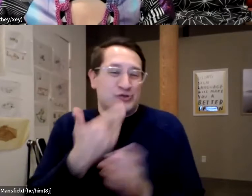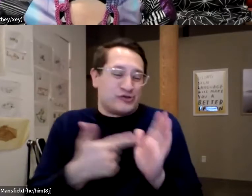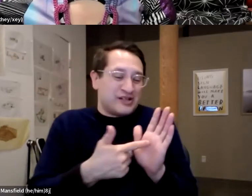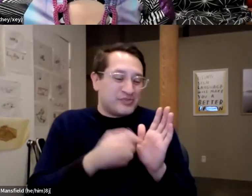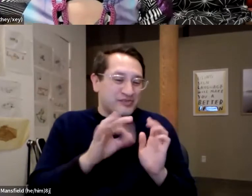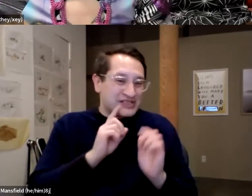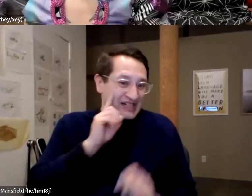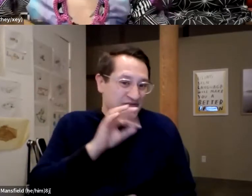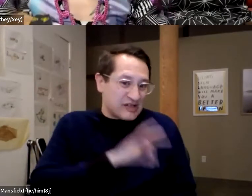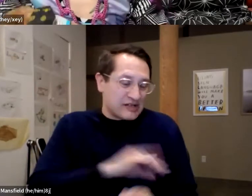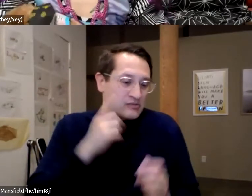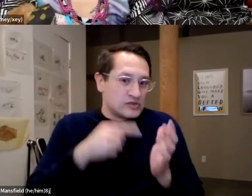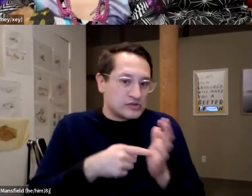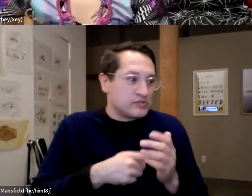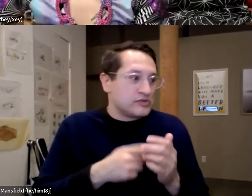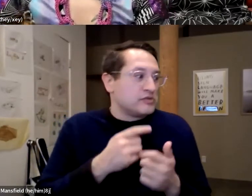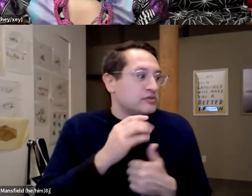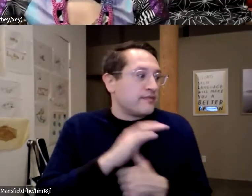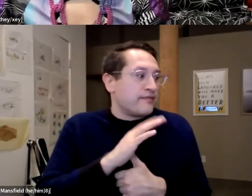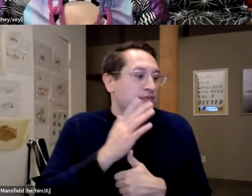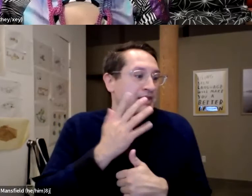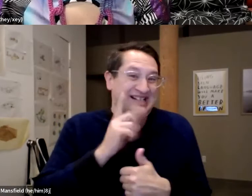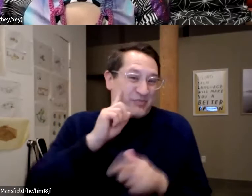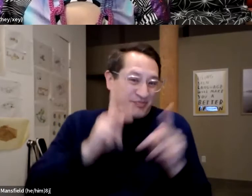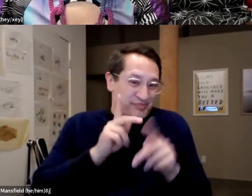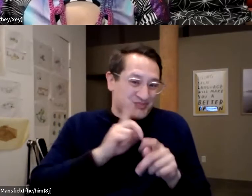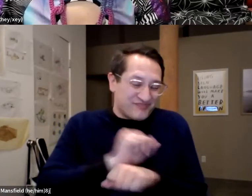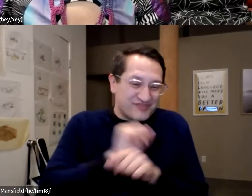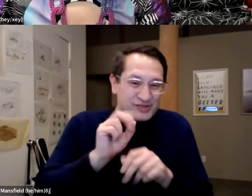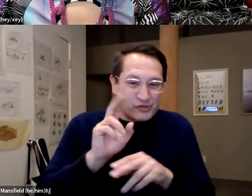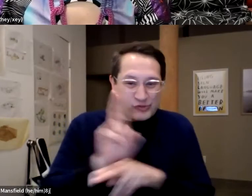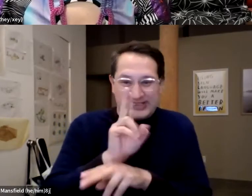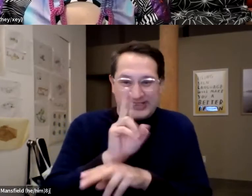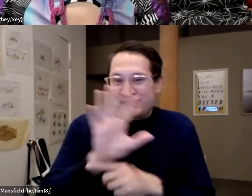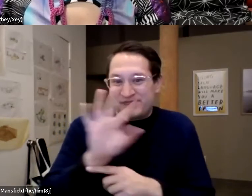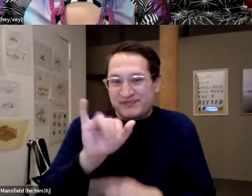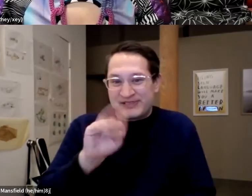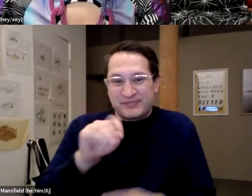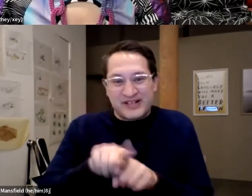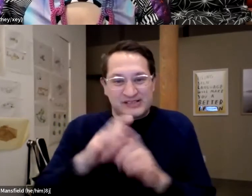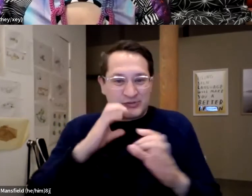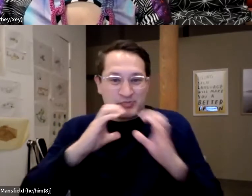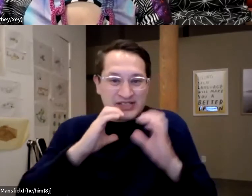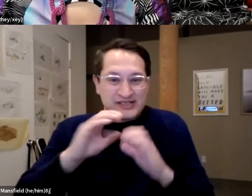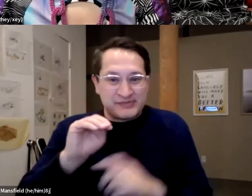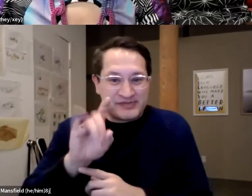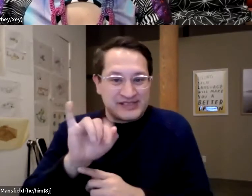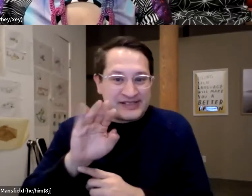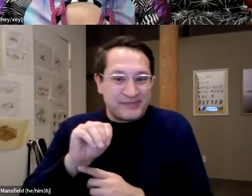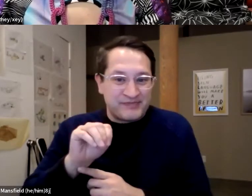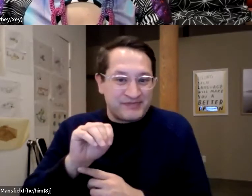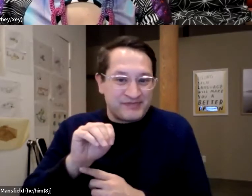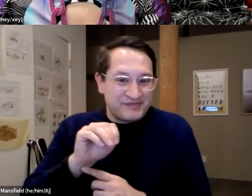that thrives there. A good example of that, of deaf gain, I'll share with you, is deaf people actually using film